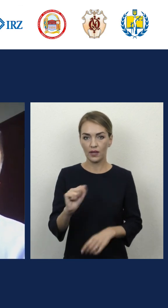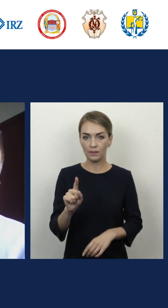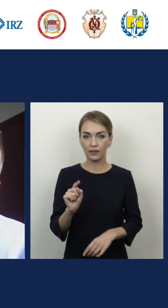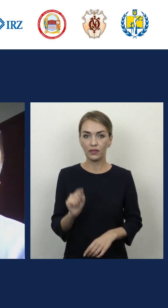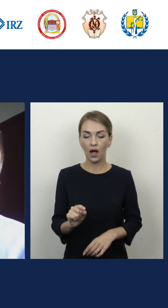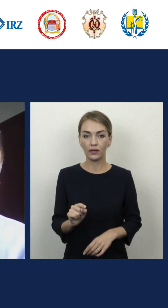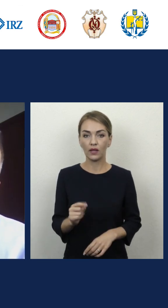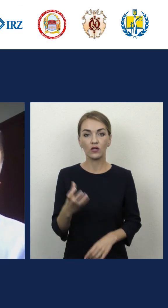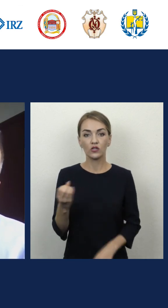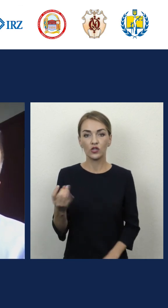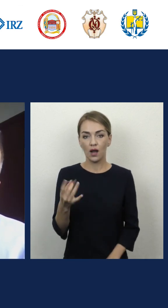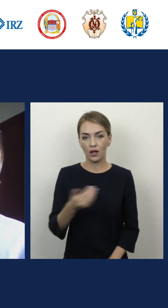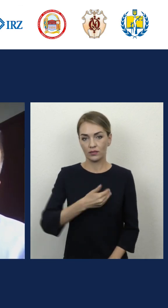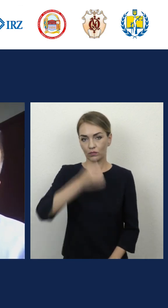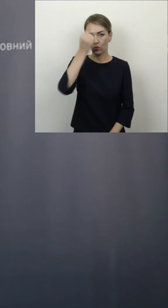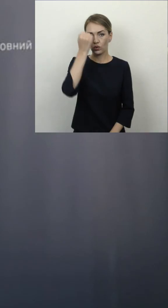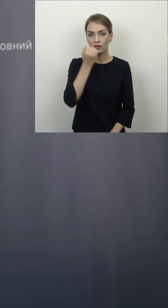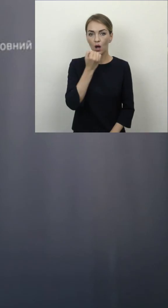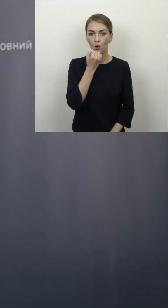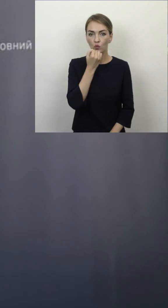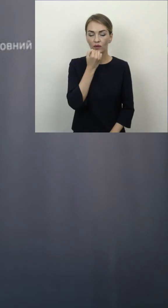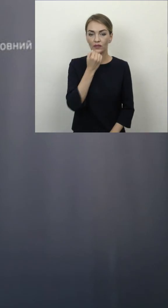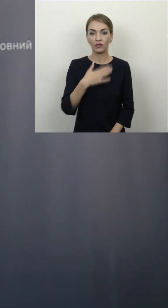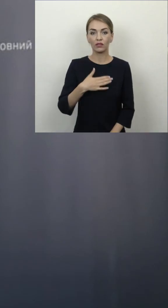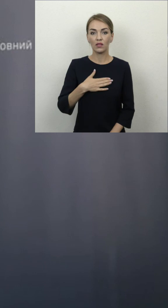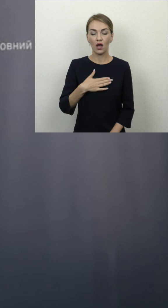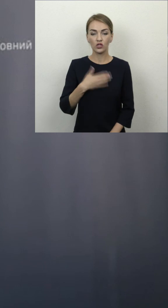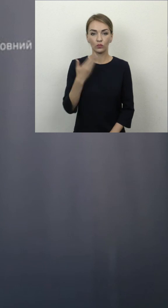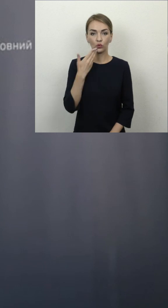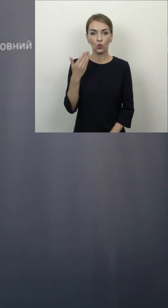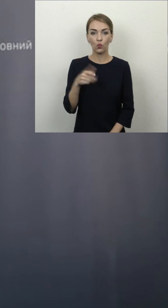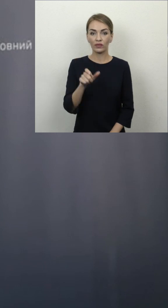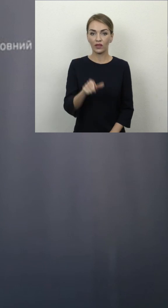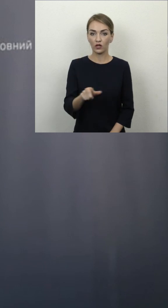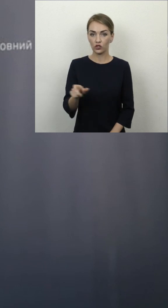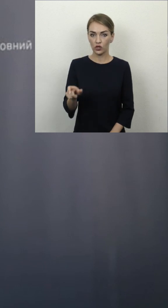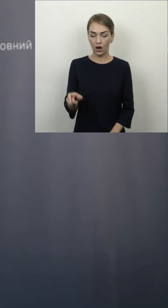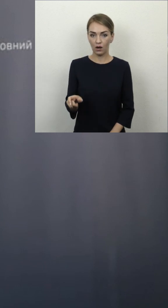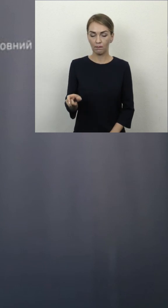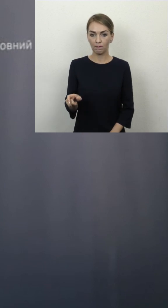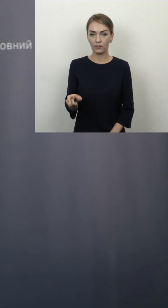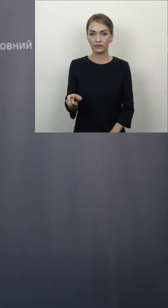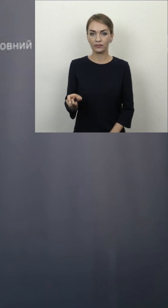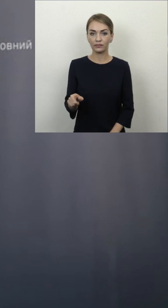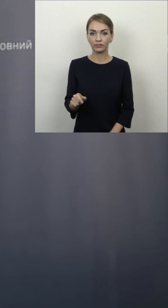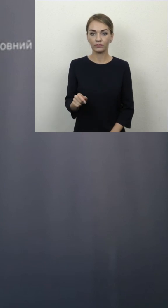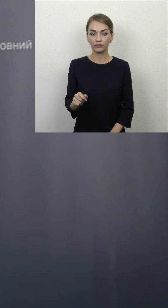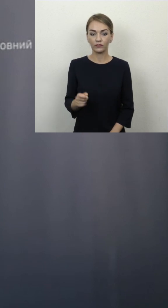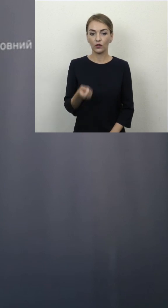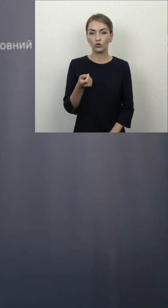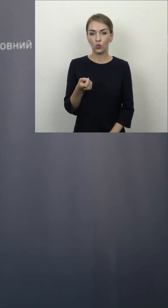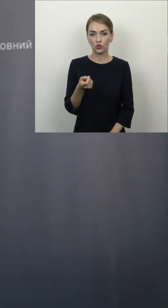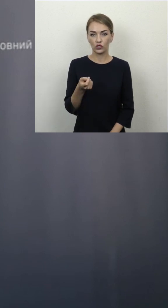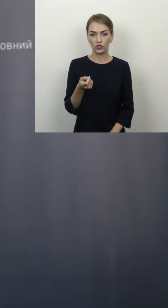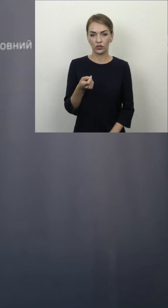question. Let me thank all presenters again.